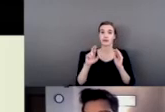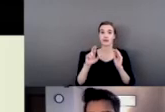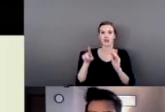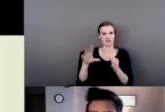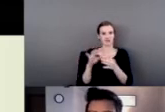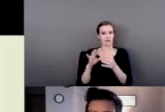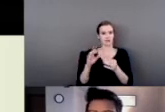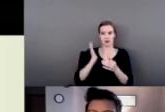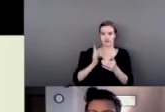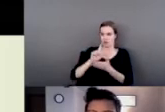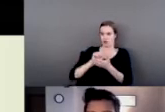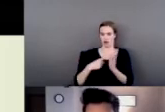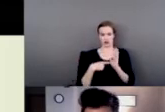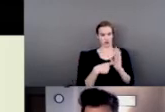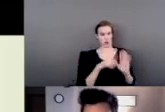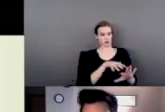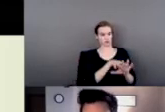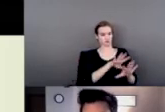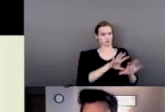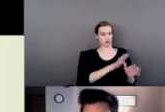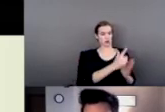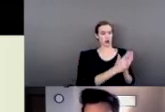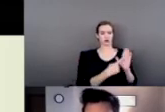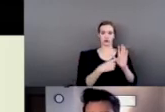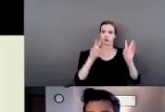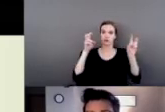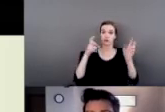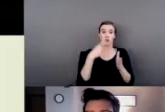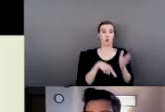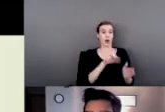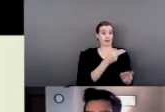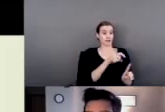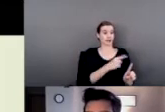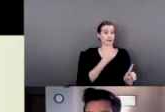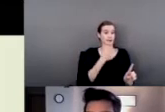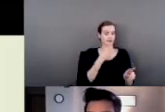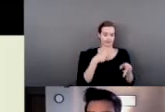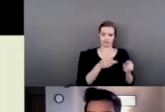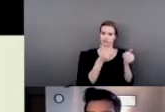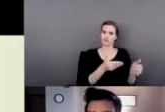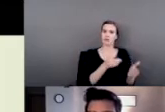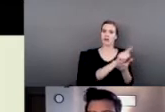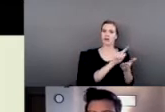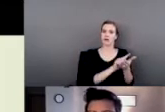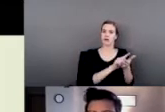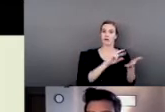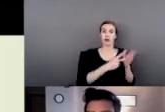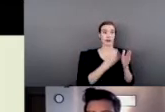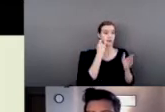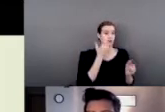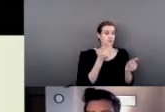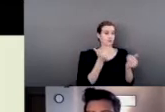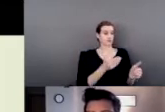whether it be male or female, that, well, in this case, it was female, that it was their decision what was to happen. But in the